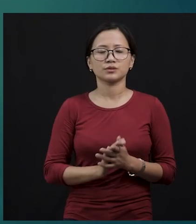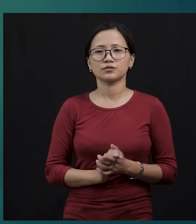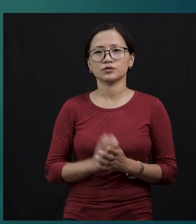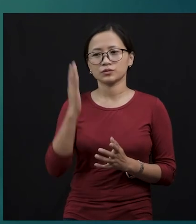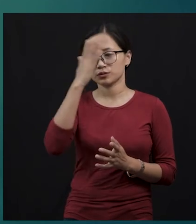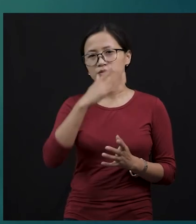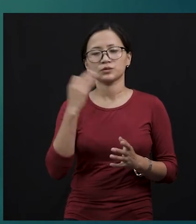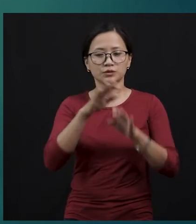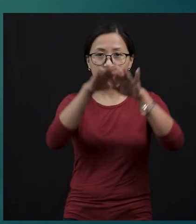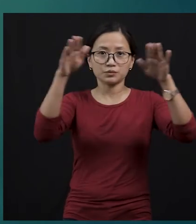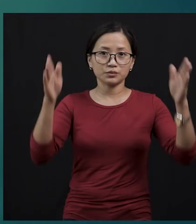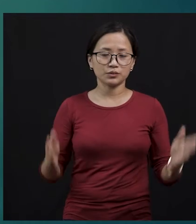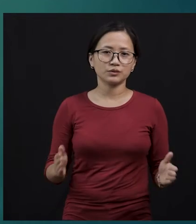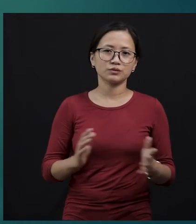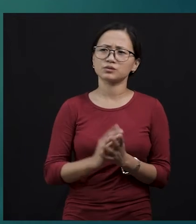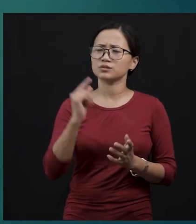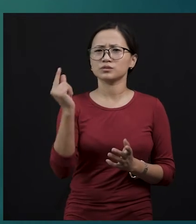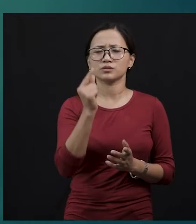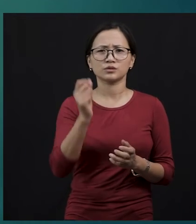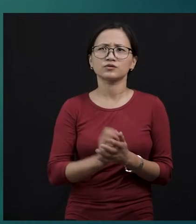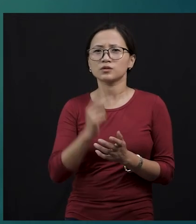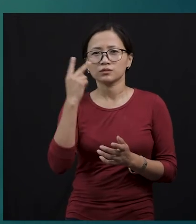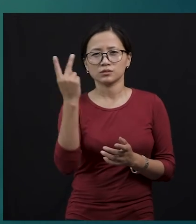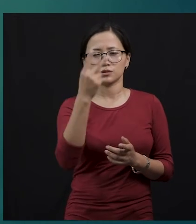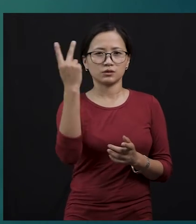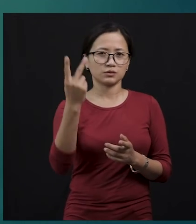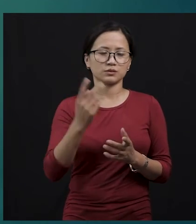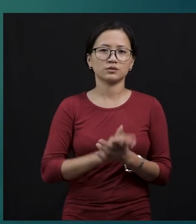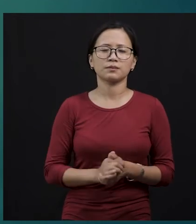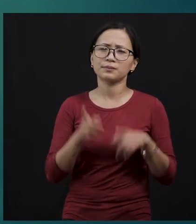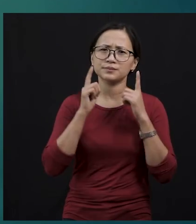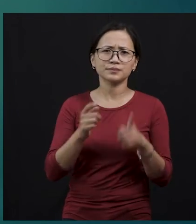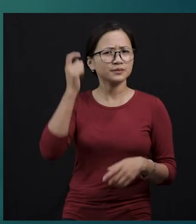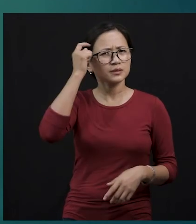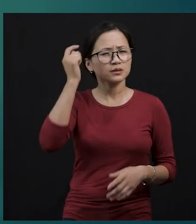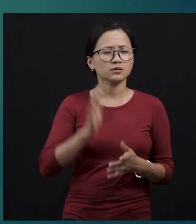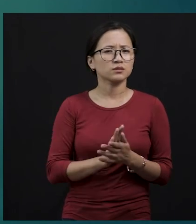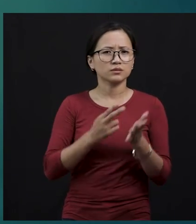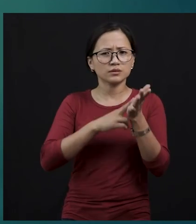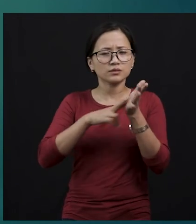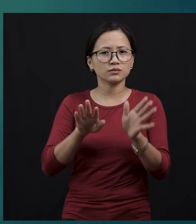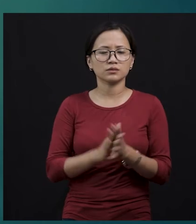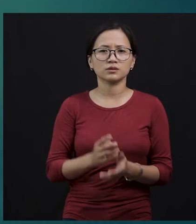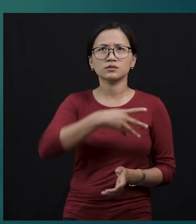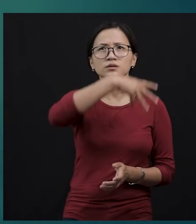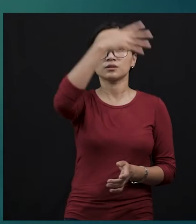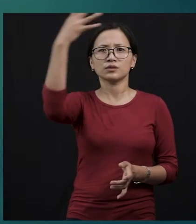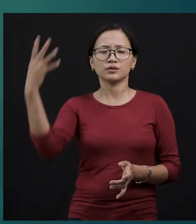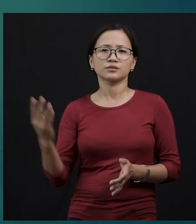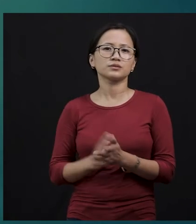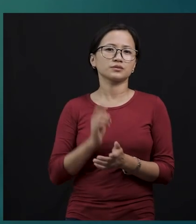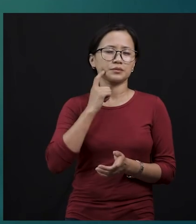to beautify or to use it for transport. Okay? But the thing that comes out naturally like the rainbow is